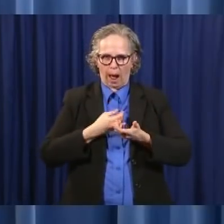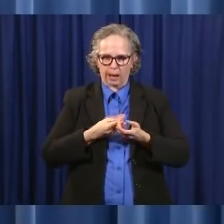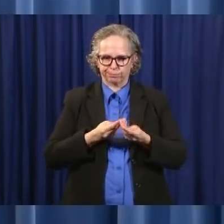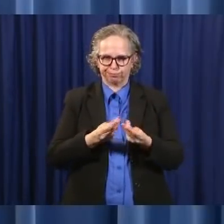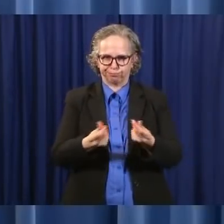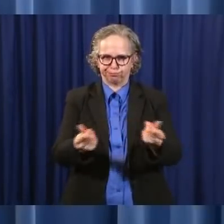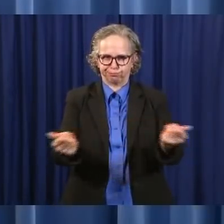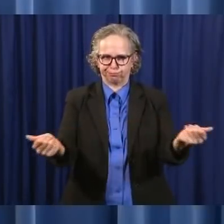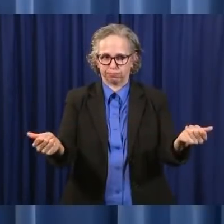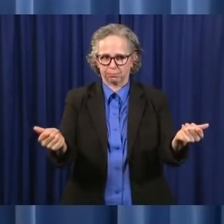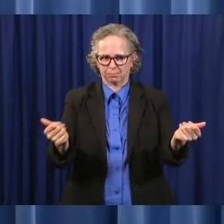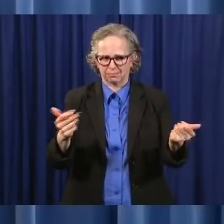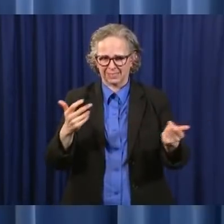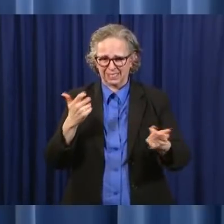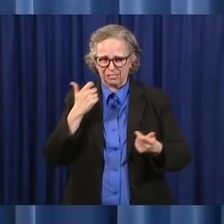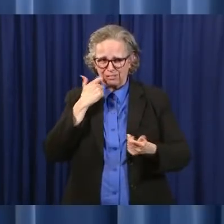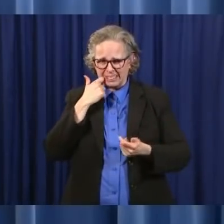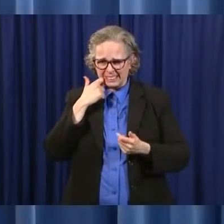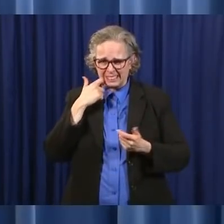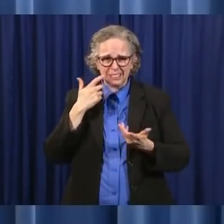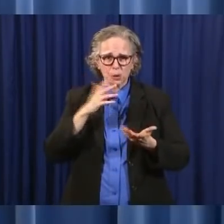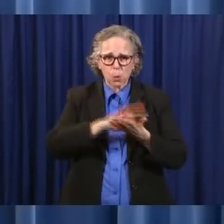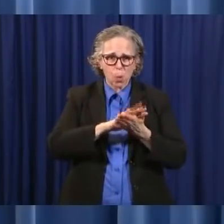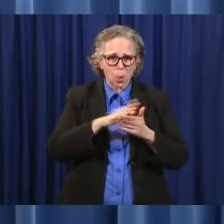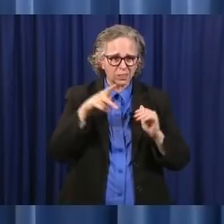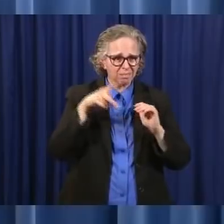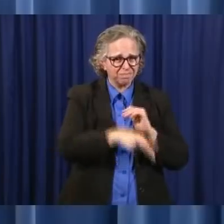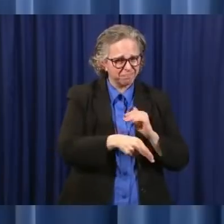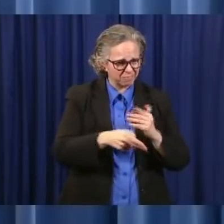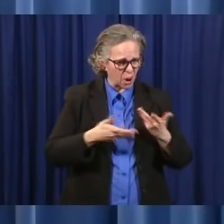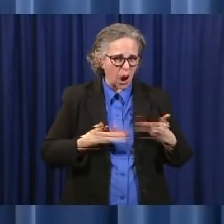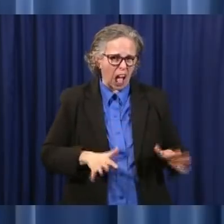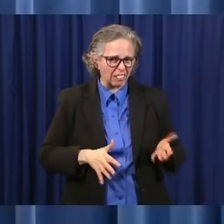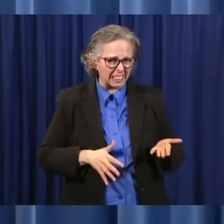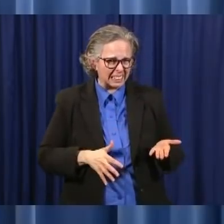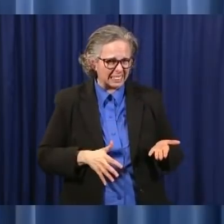make, and that I don't think anyone wanted to see in Ohio.